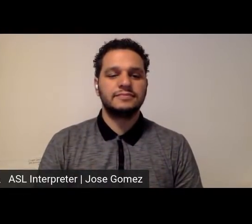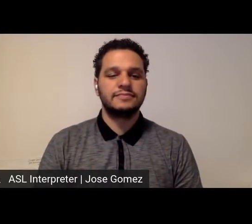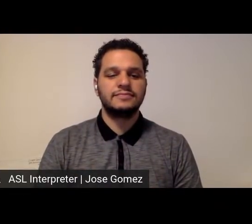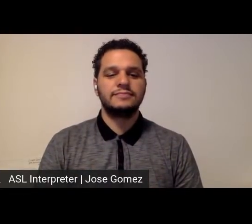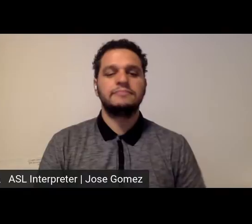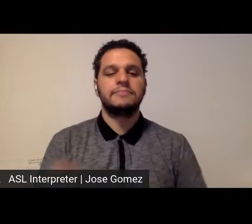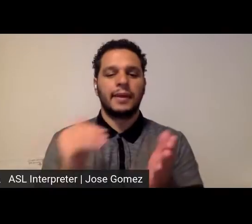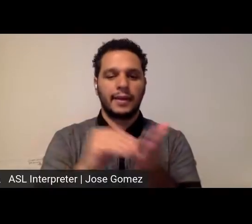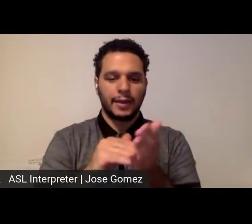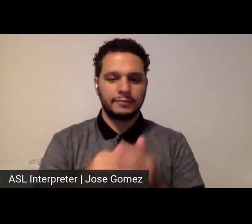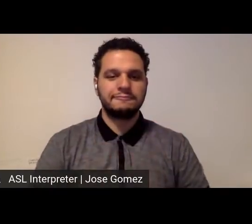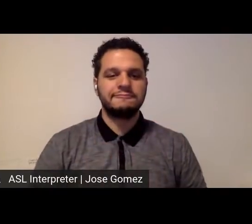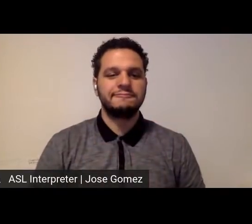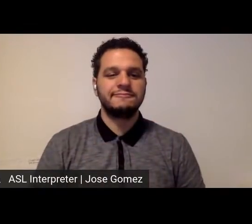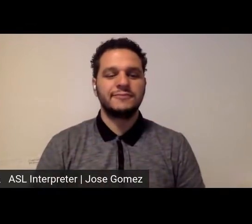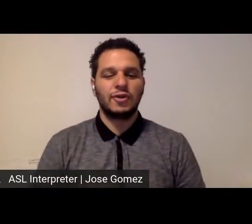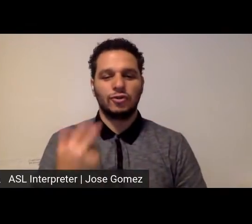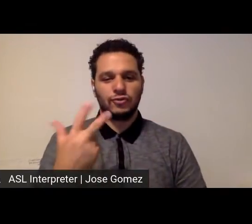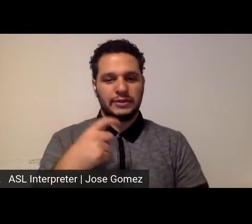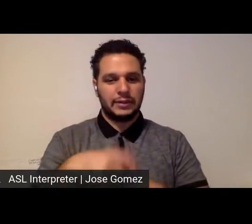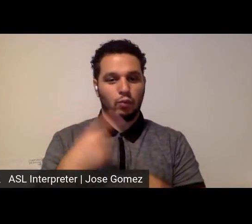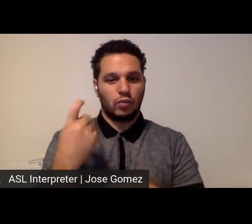and back. That's three,